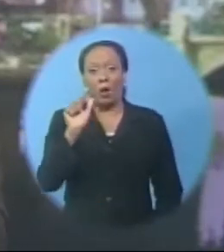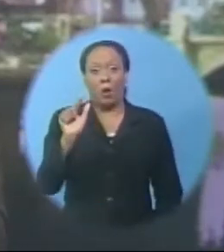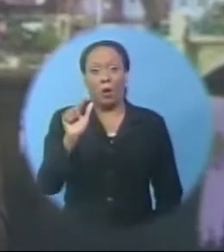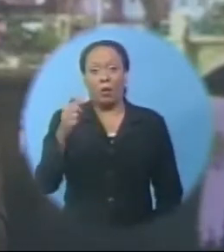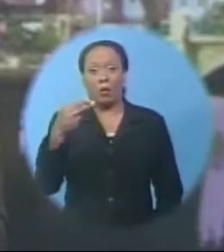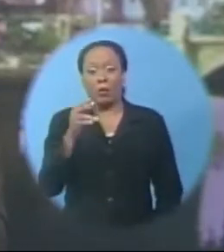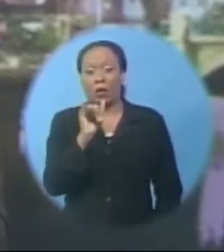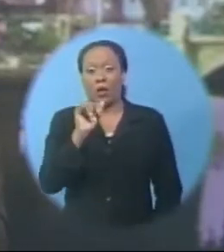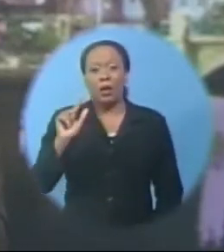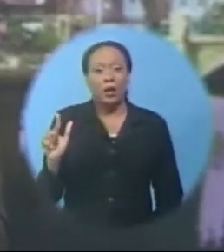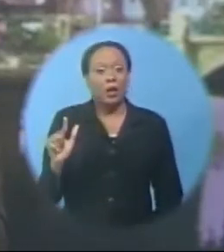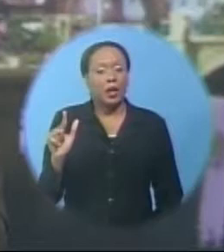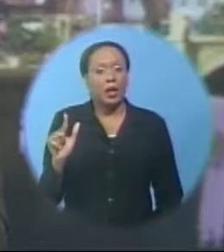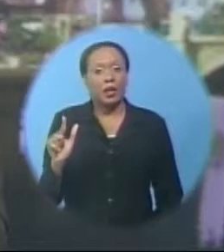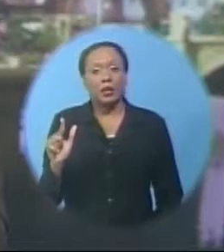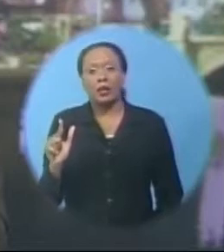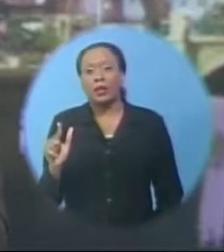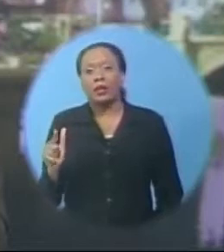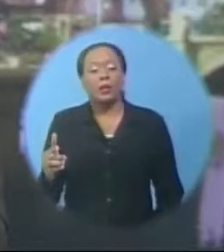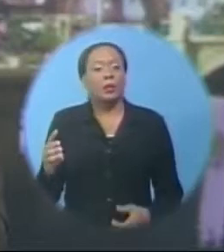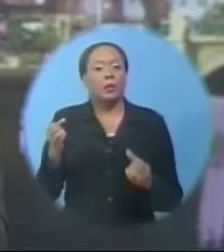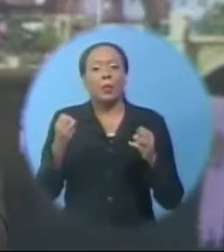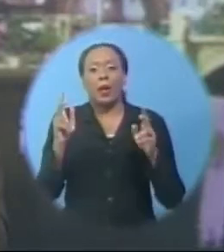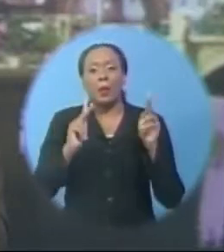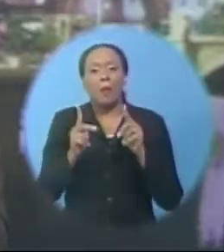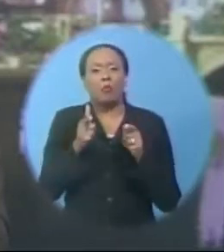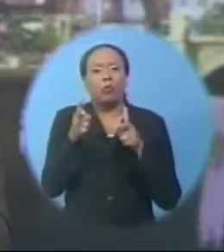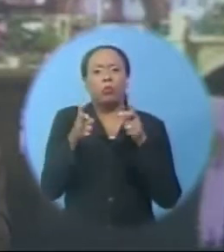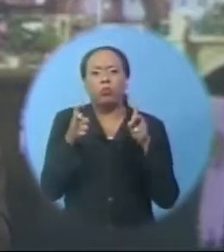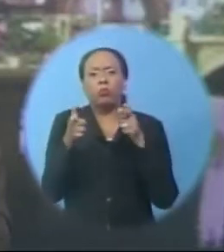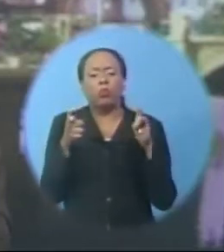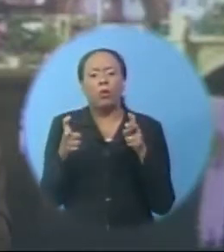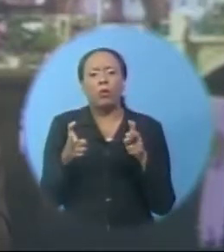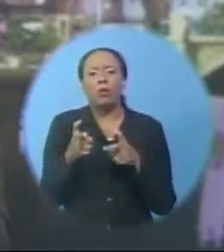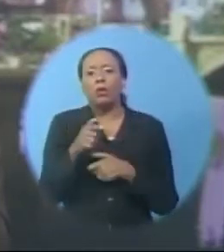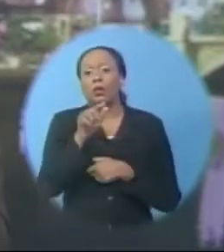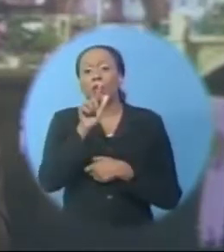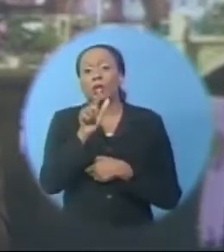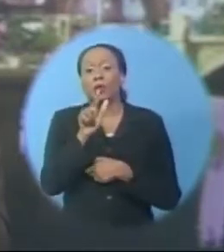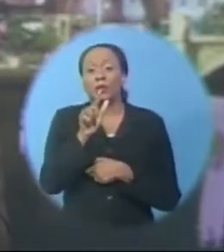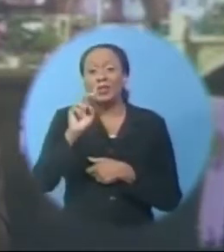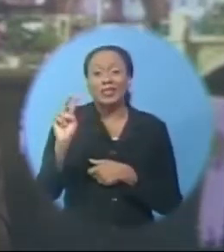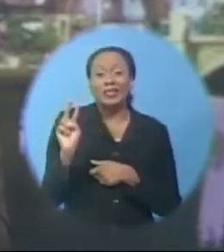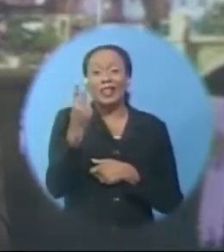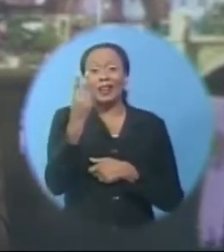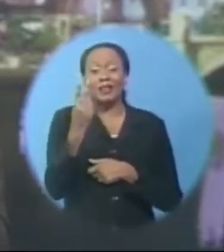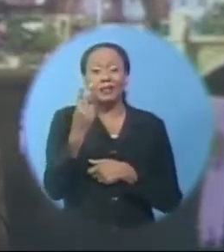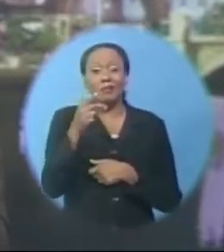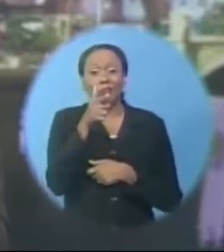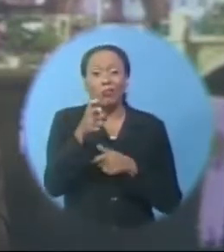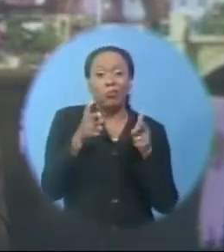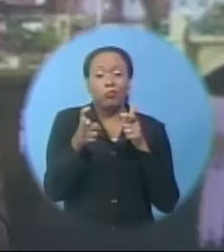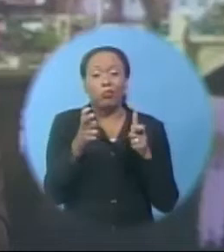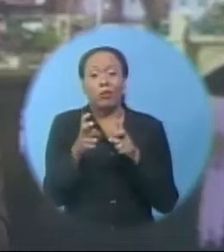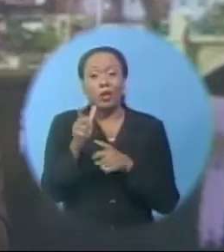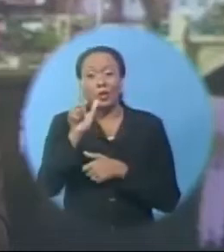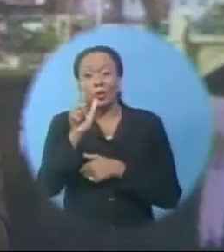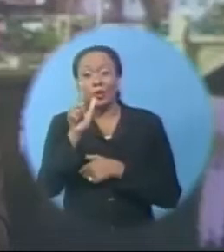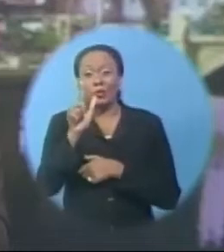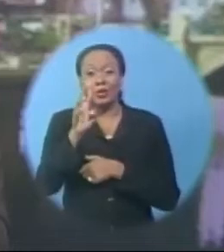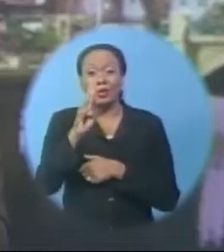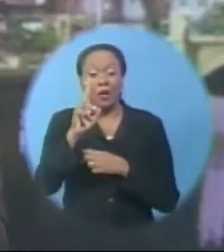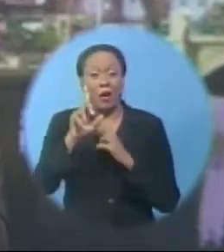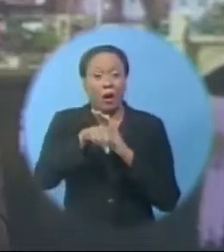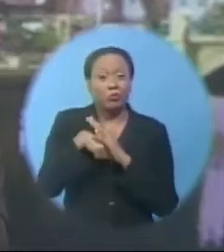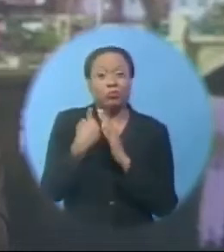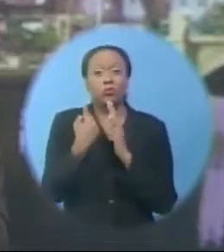situation that continues to claim the lives of many of their loved ones. It follows the second shooting in just over 24